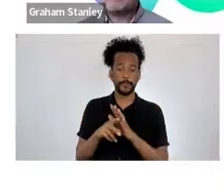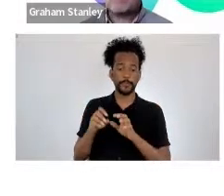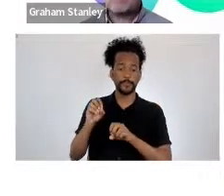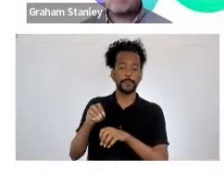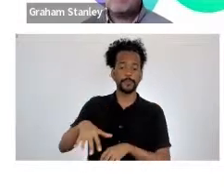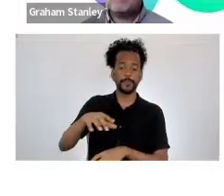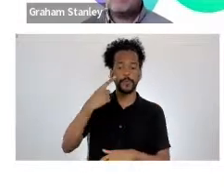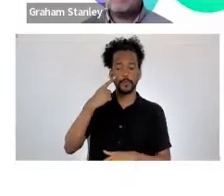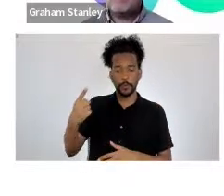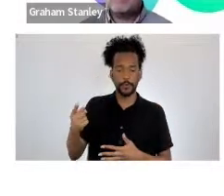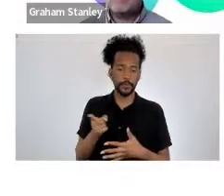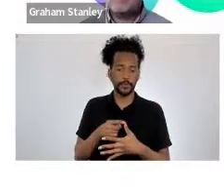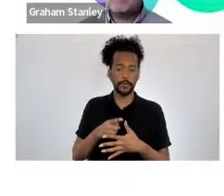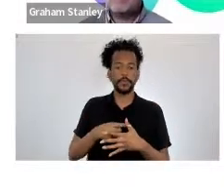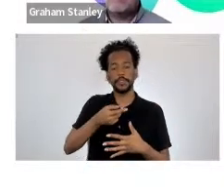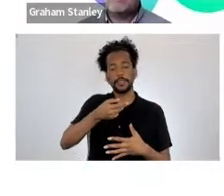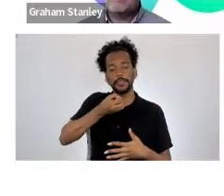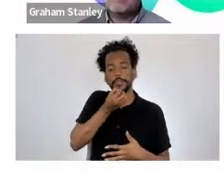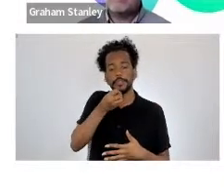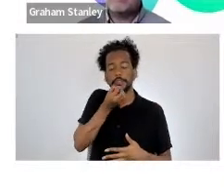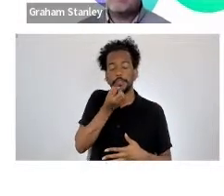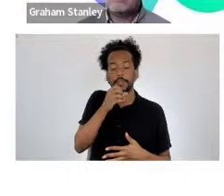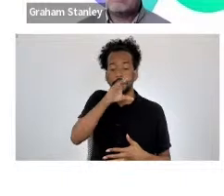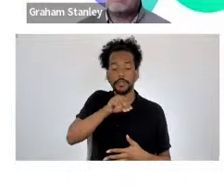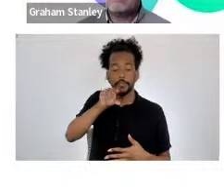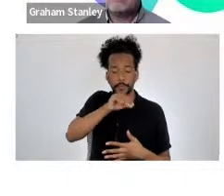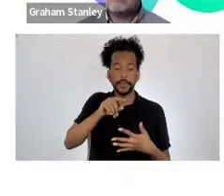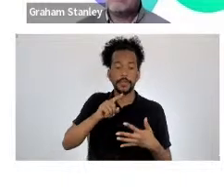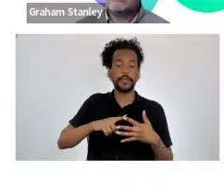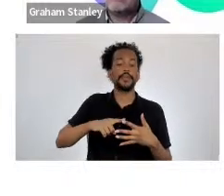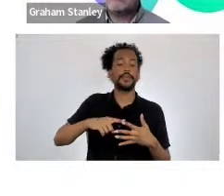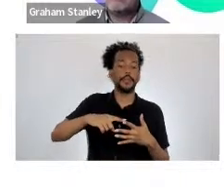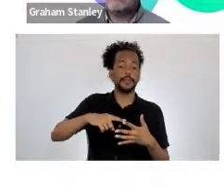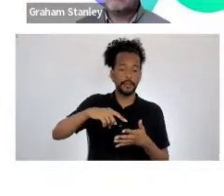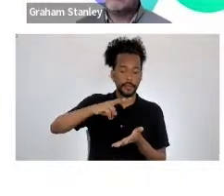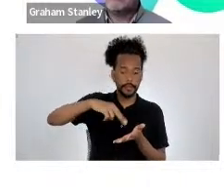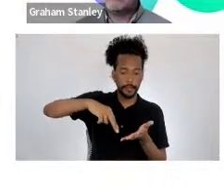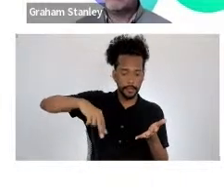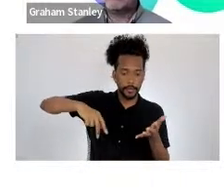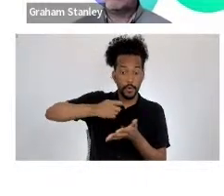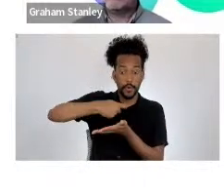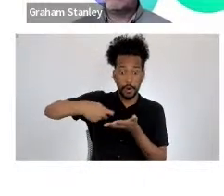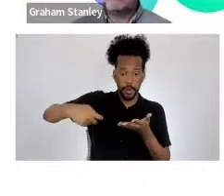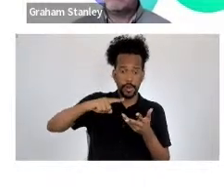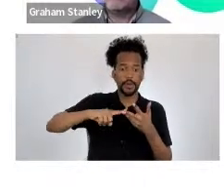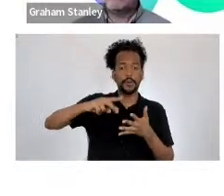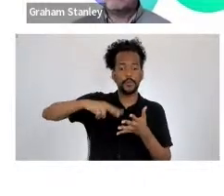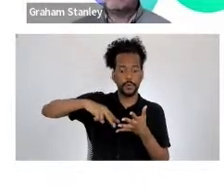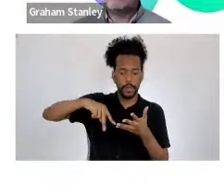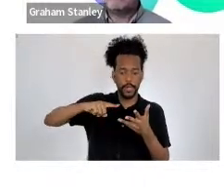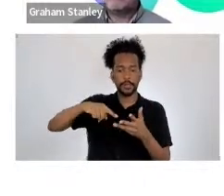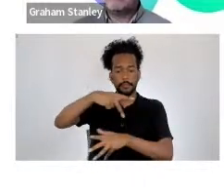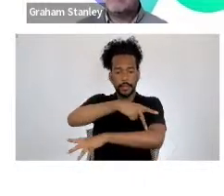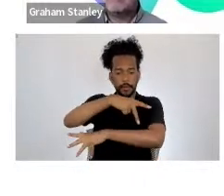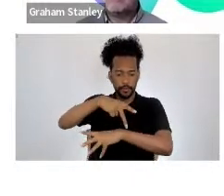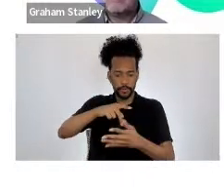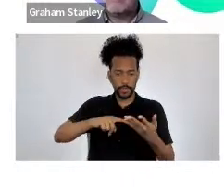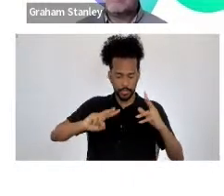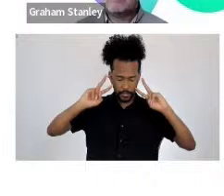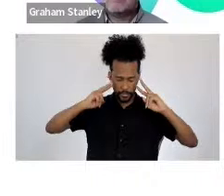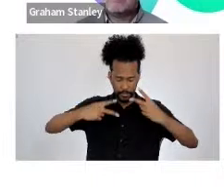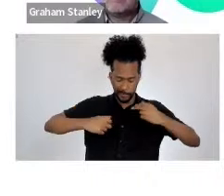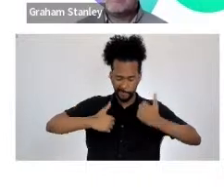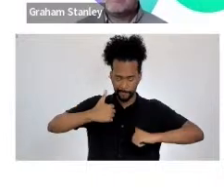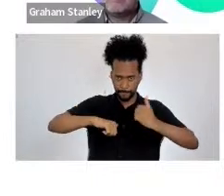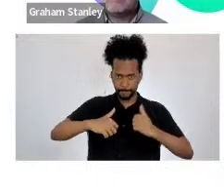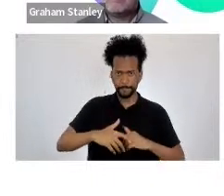speaking, writing, reading, pedagogy, and self-regulation. Interestingly, amongst the language skills, while